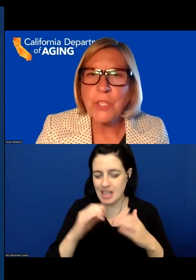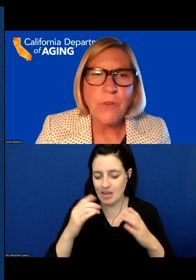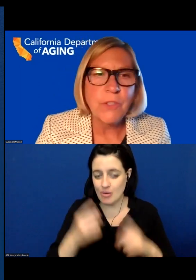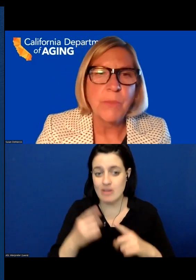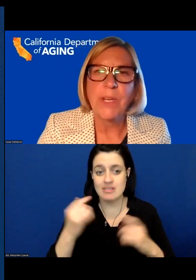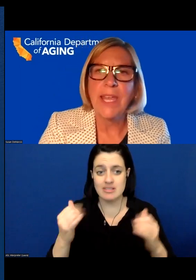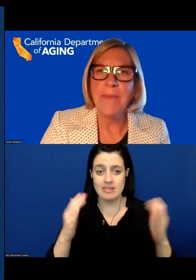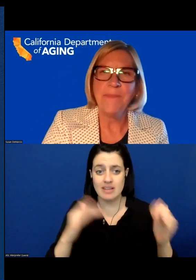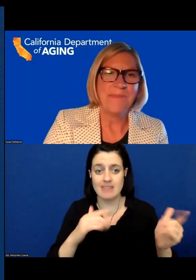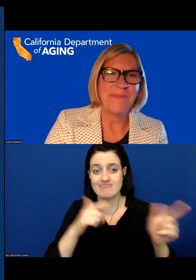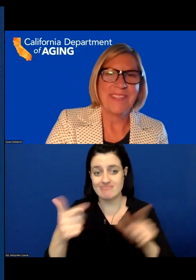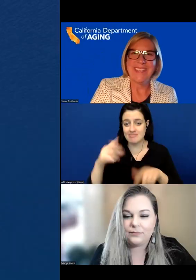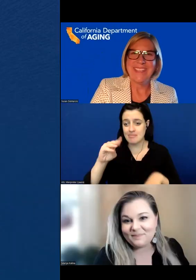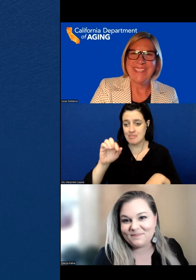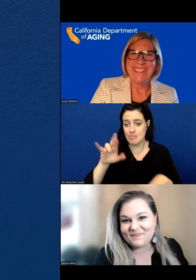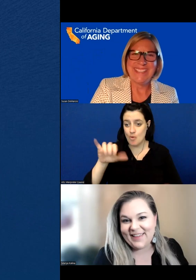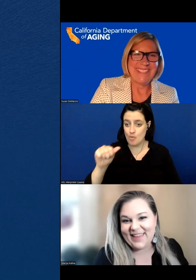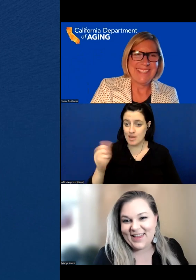I'll turn it over to Maria.